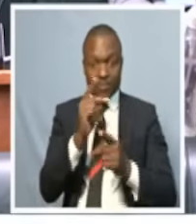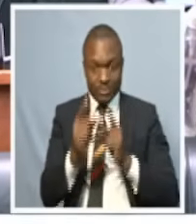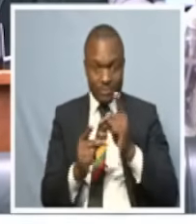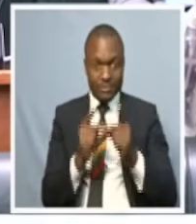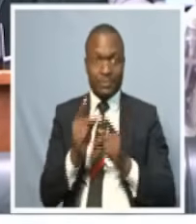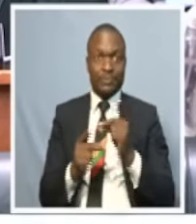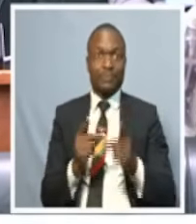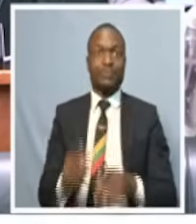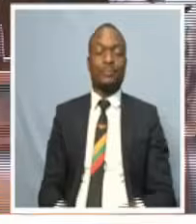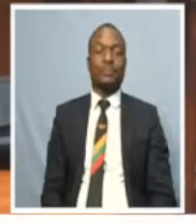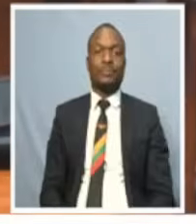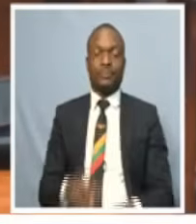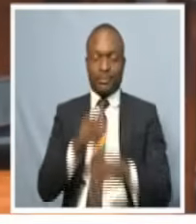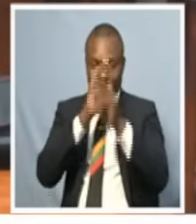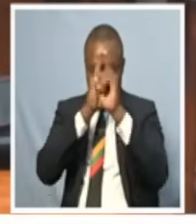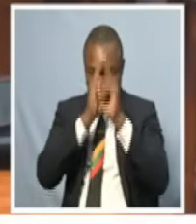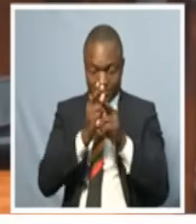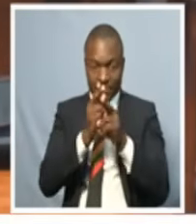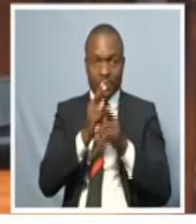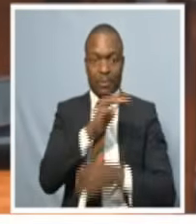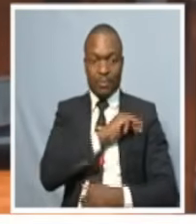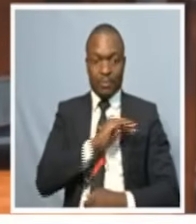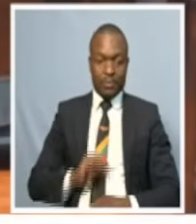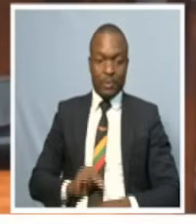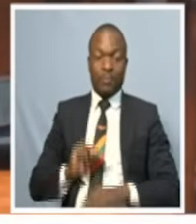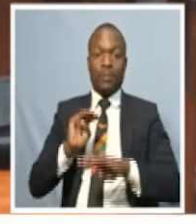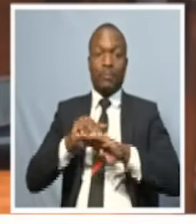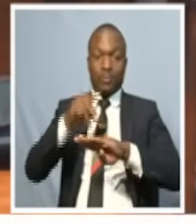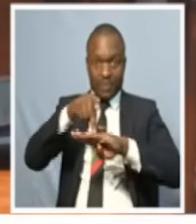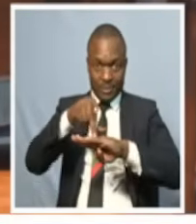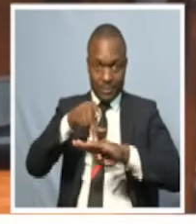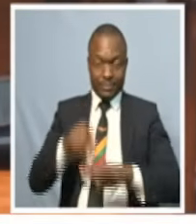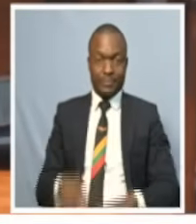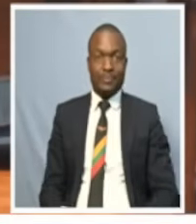process. The Honorable Member from Pika.